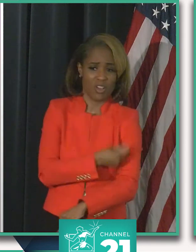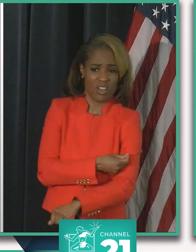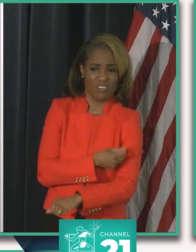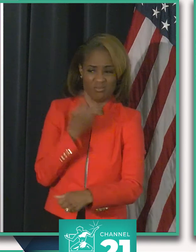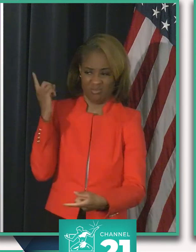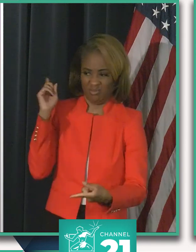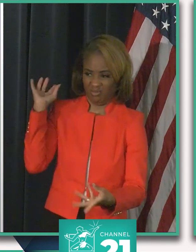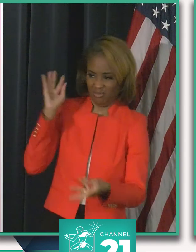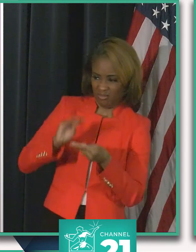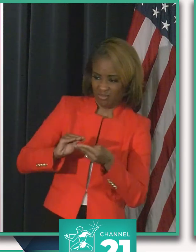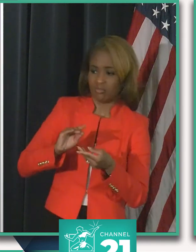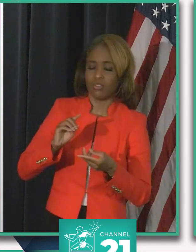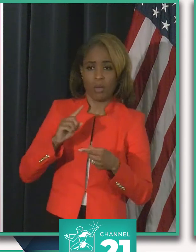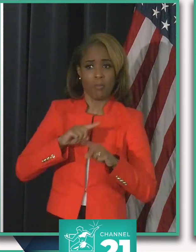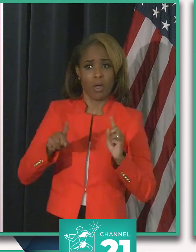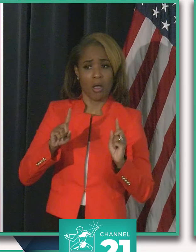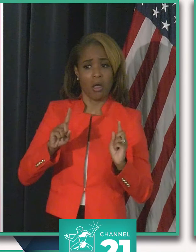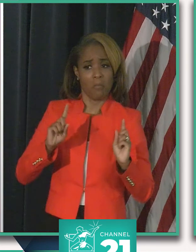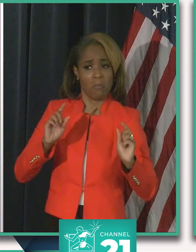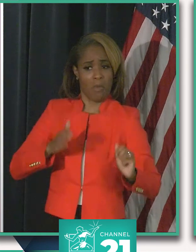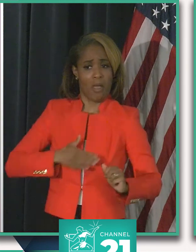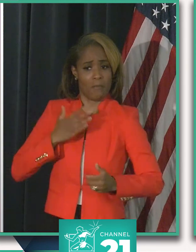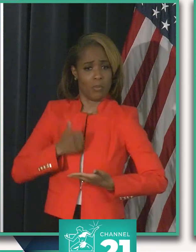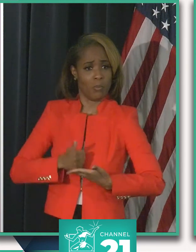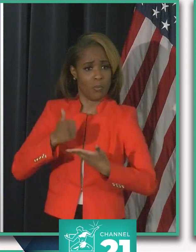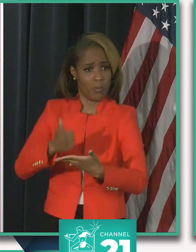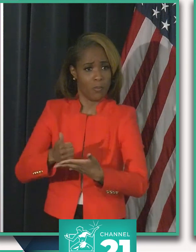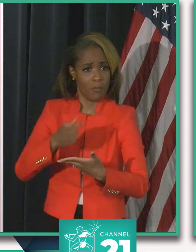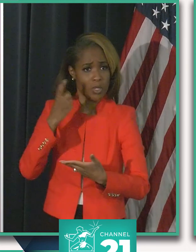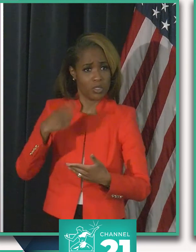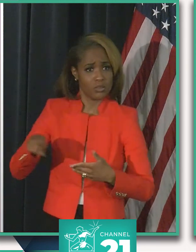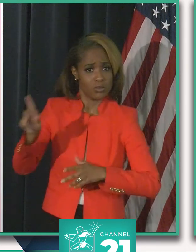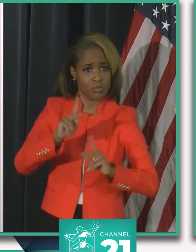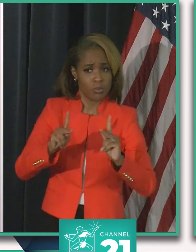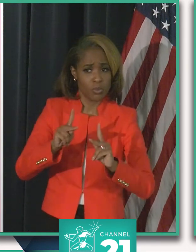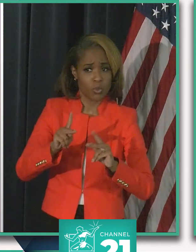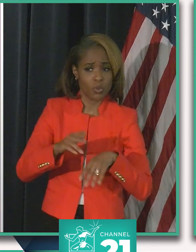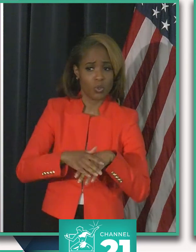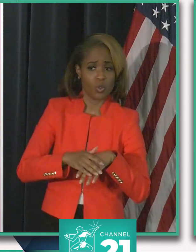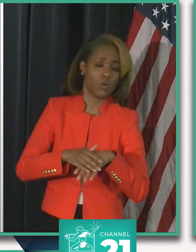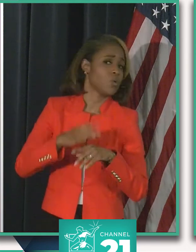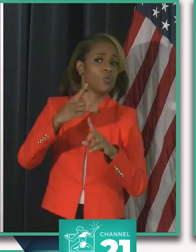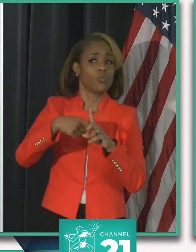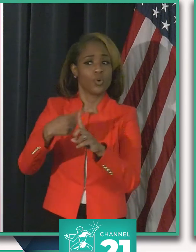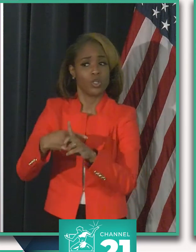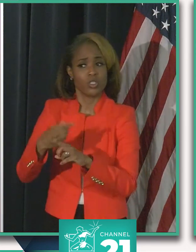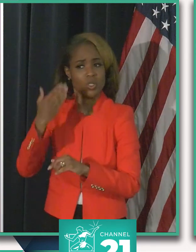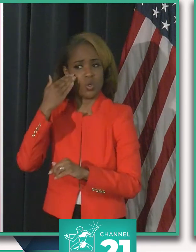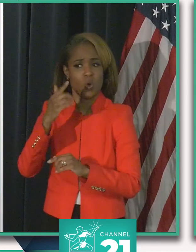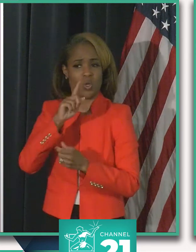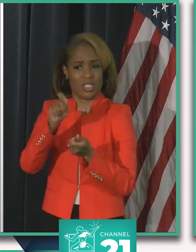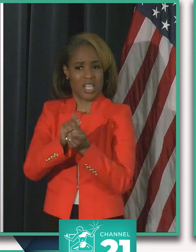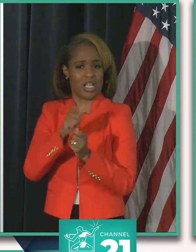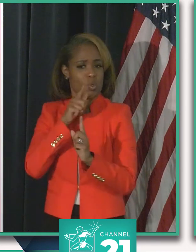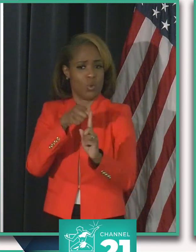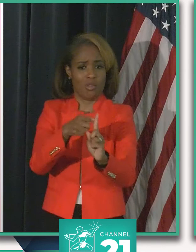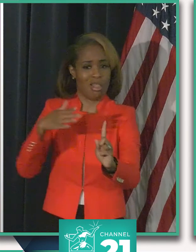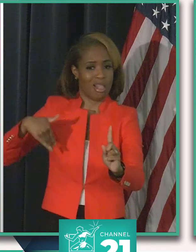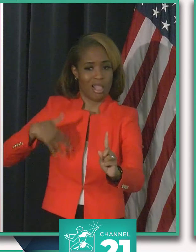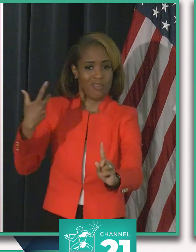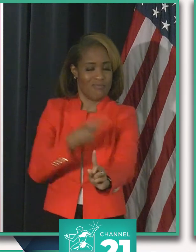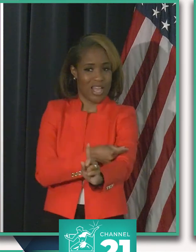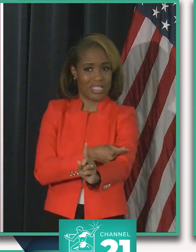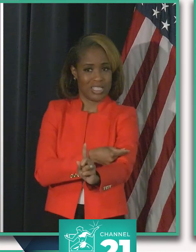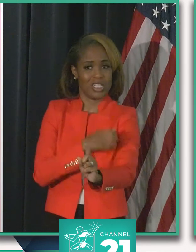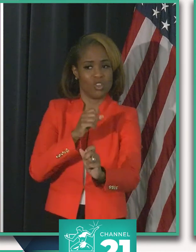date, but I'd be more than happy to help you, because those owners and managers and tenants know exactly who those individuals are that don't have that